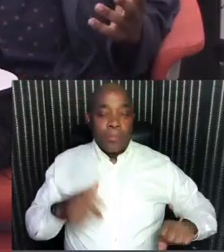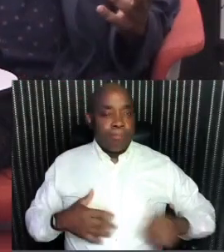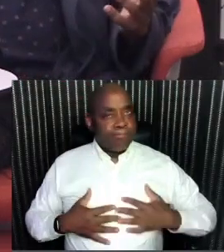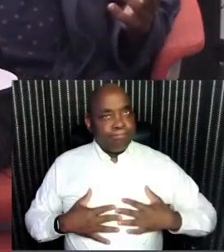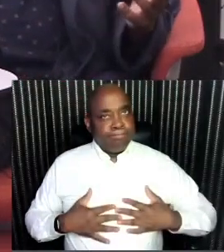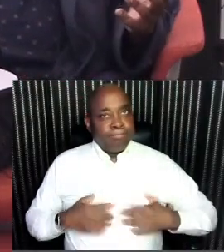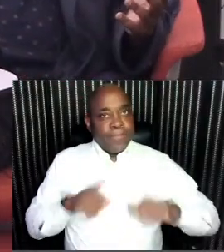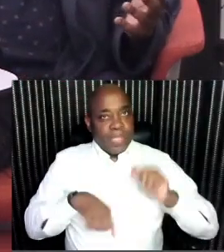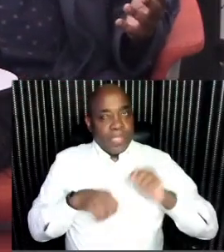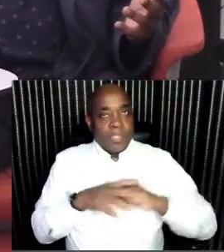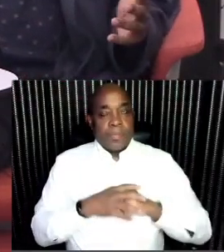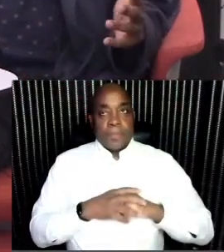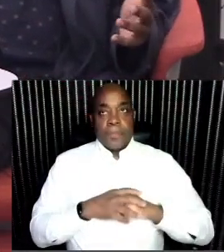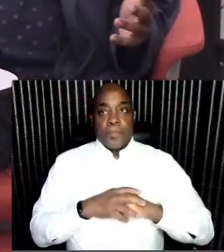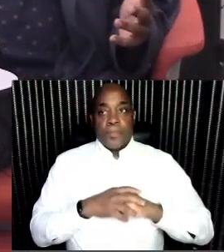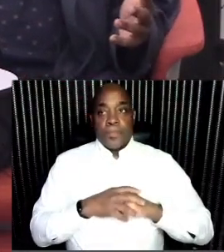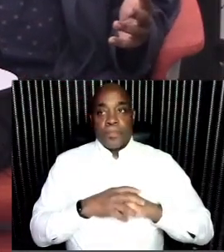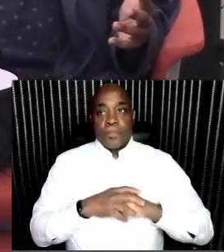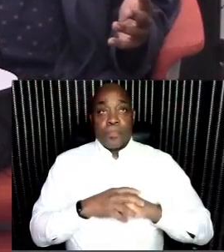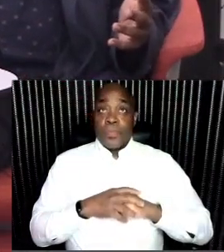I'm just telling you what the tech guy told me.